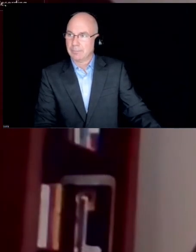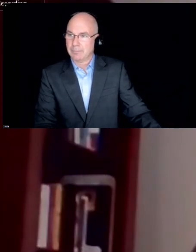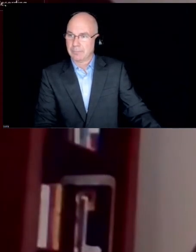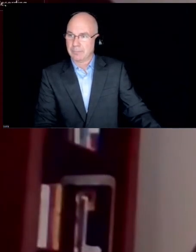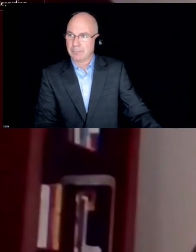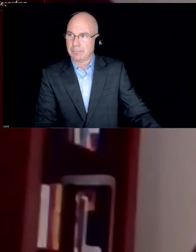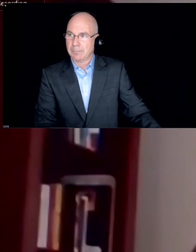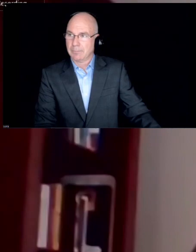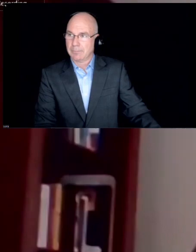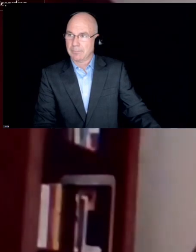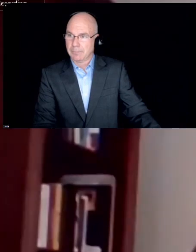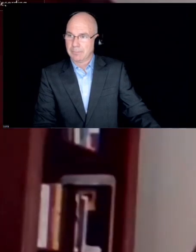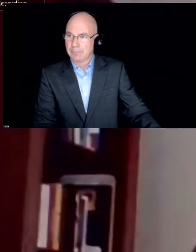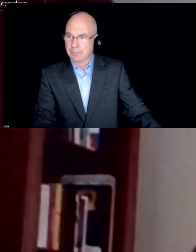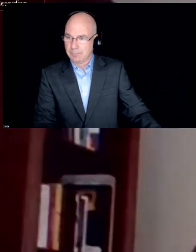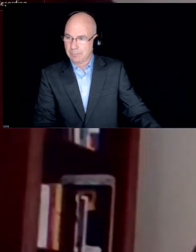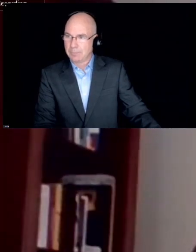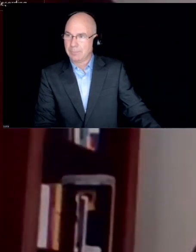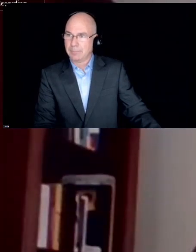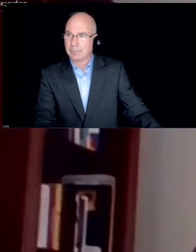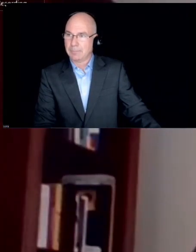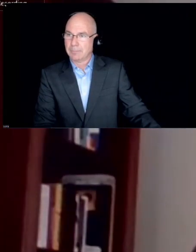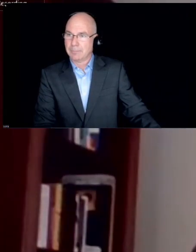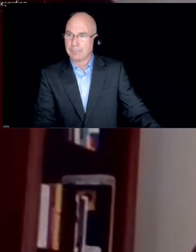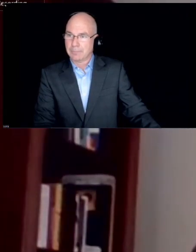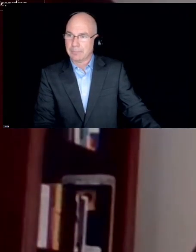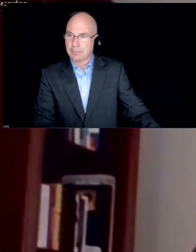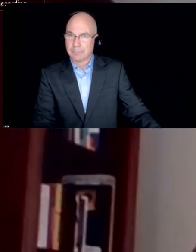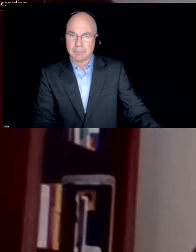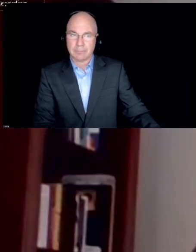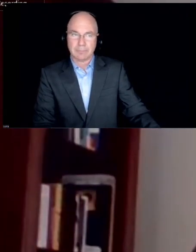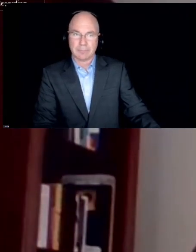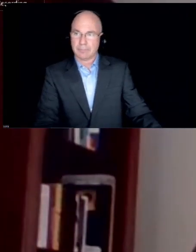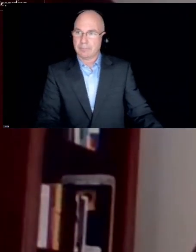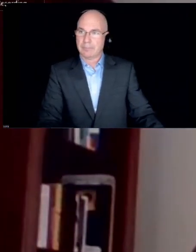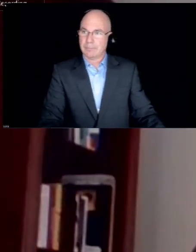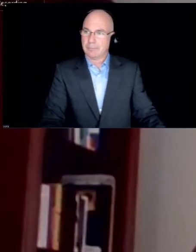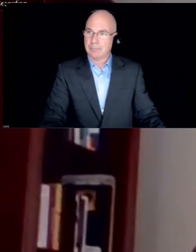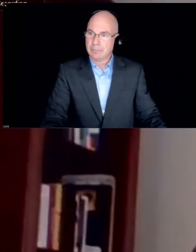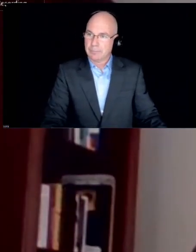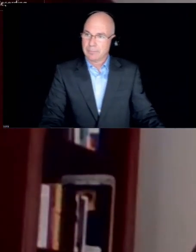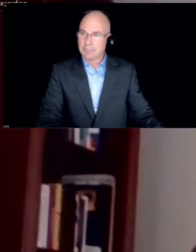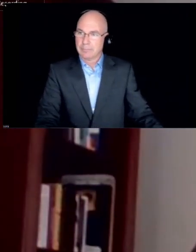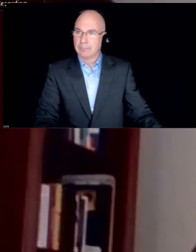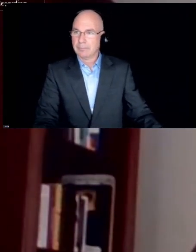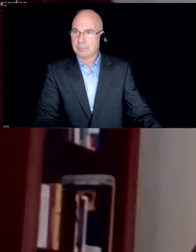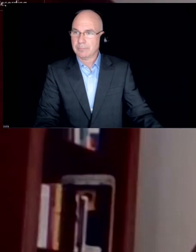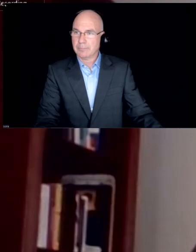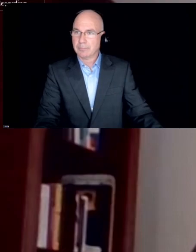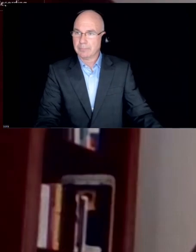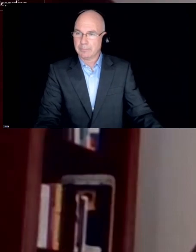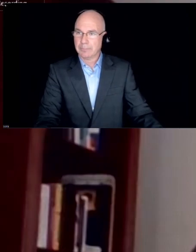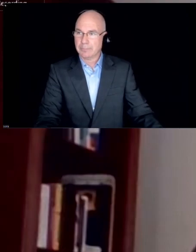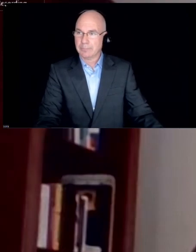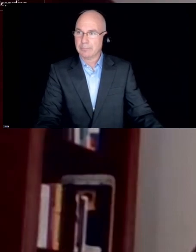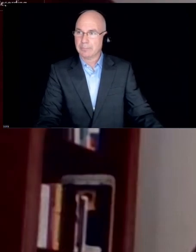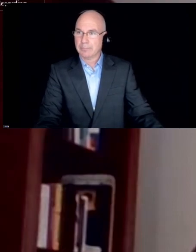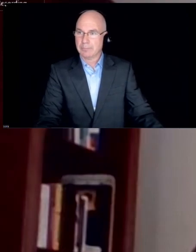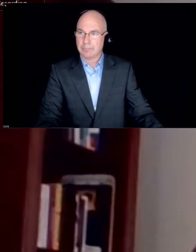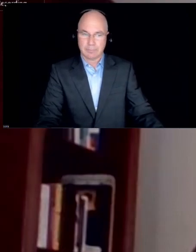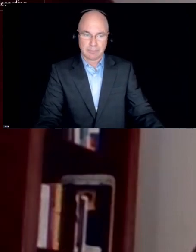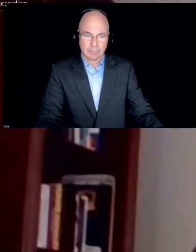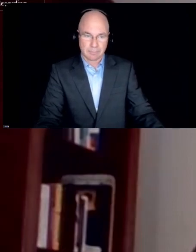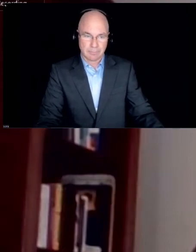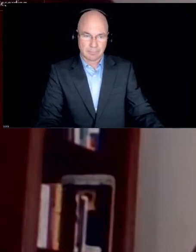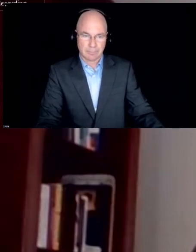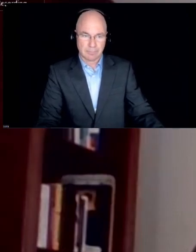of Toronto at Scarborough for hosting this event and for giving us all the opportunity to engage in a